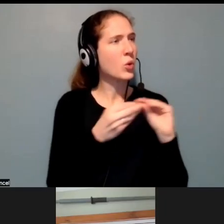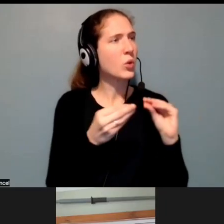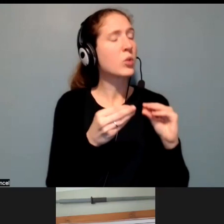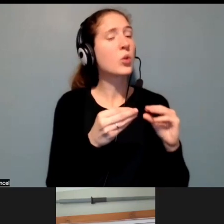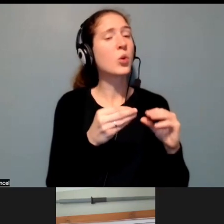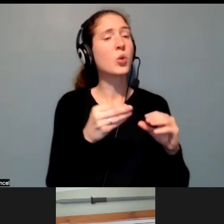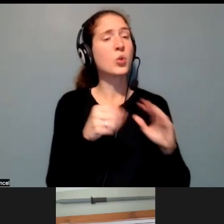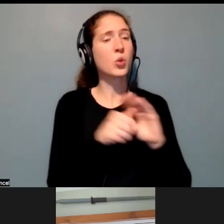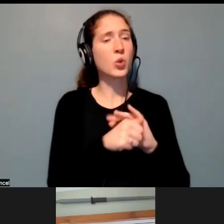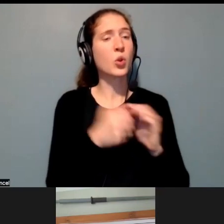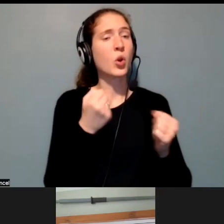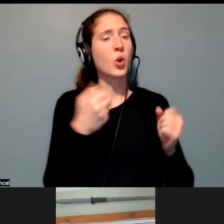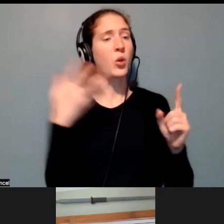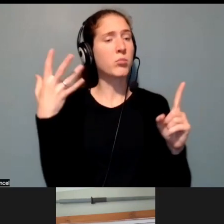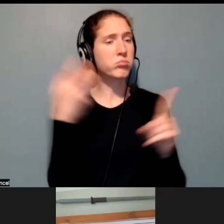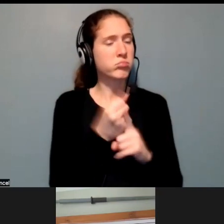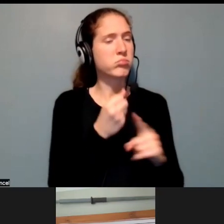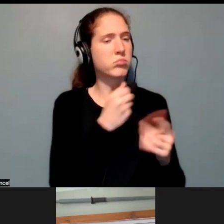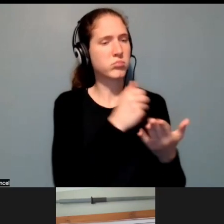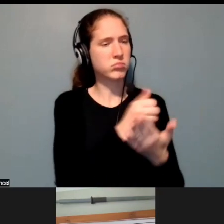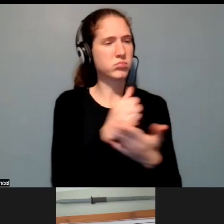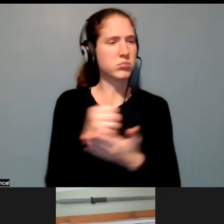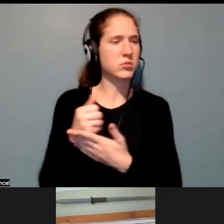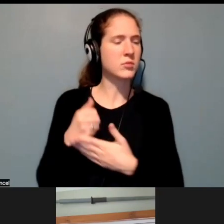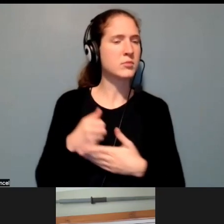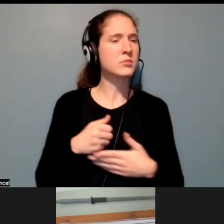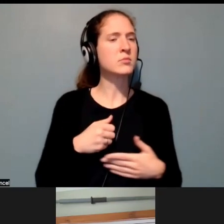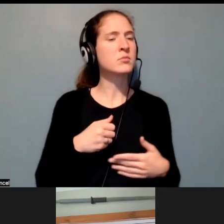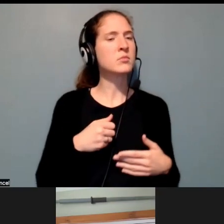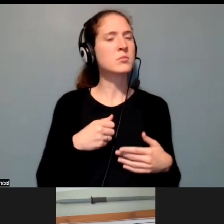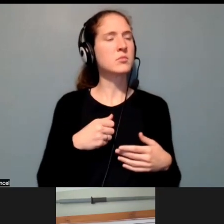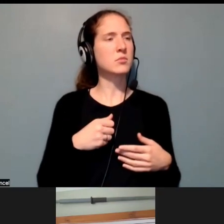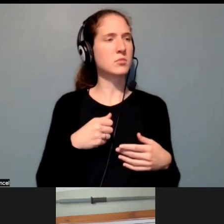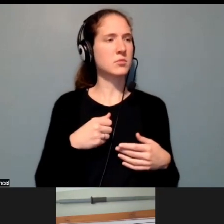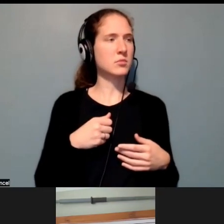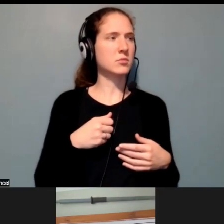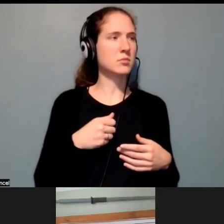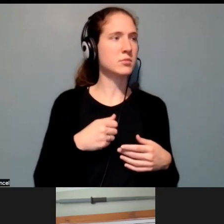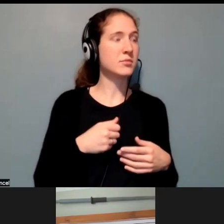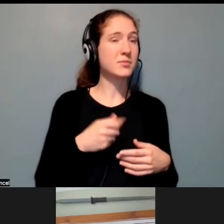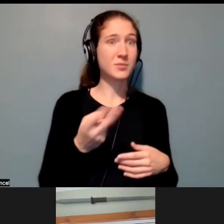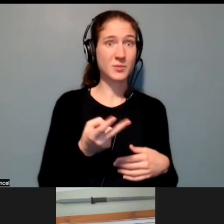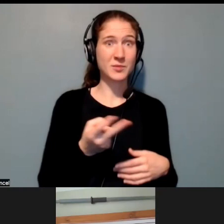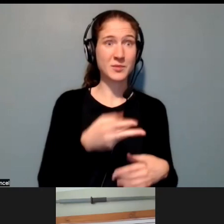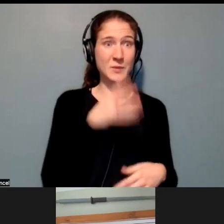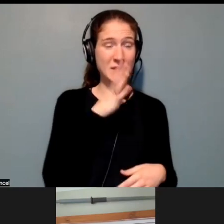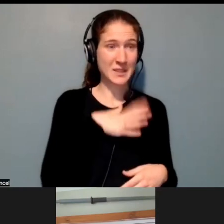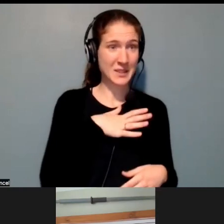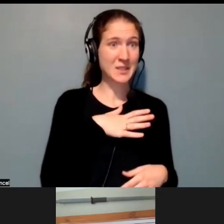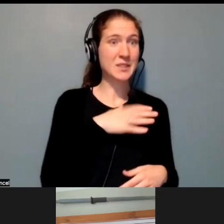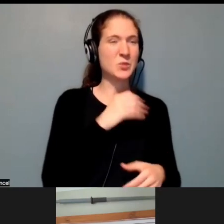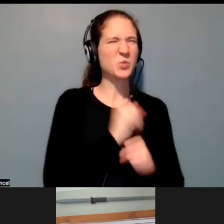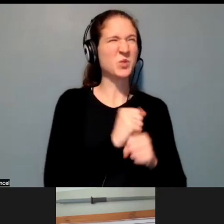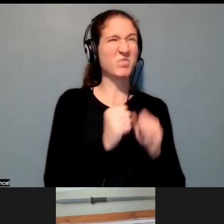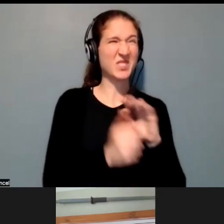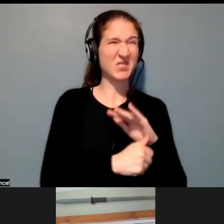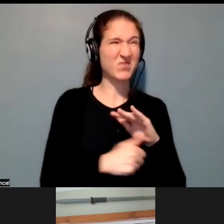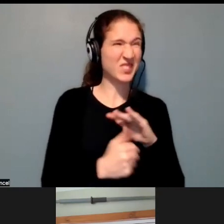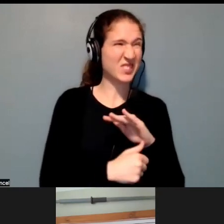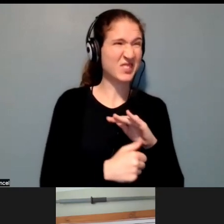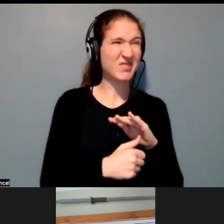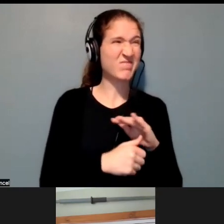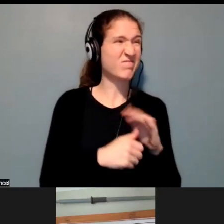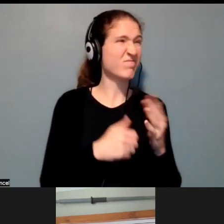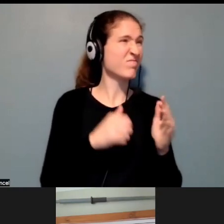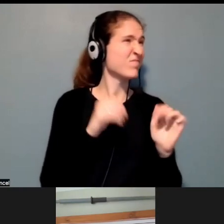cars. So in this basement of these 2 ladies, Southbridge, Mass, there's anywhere between